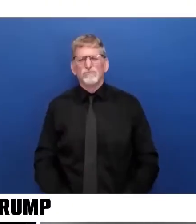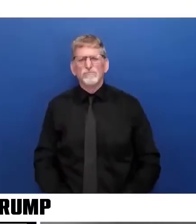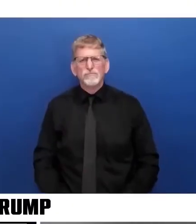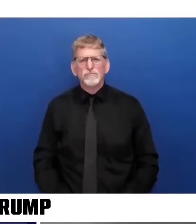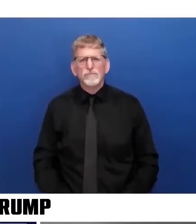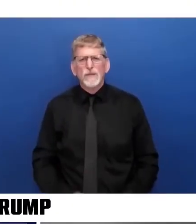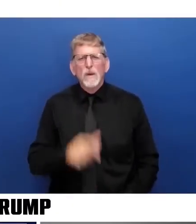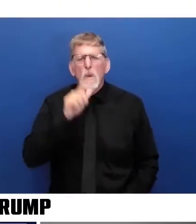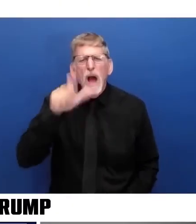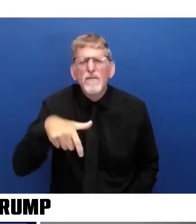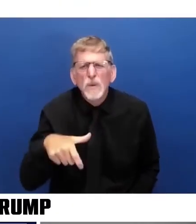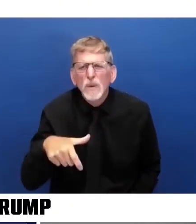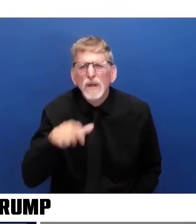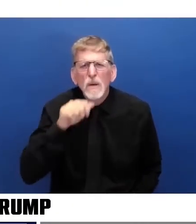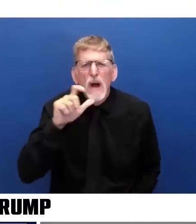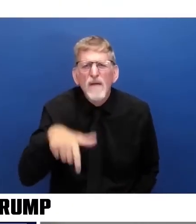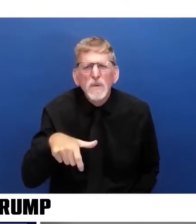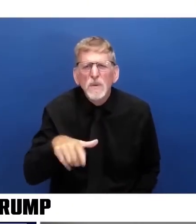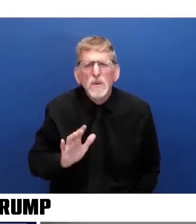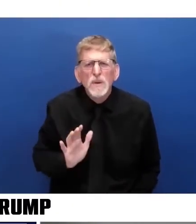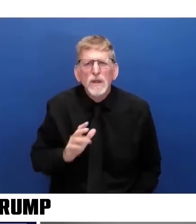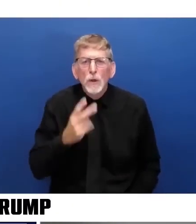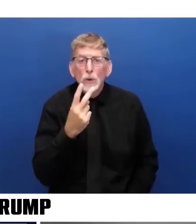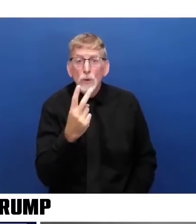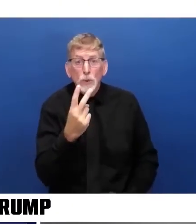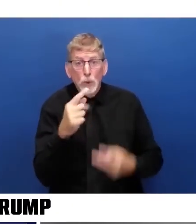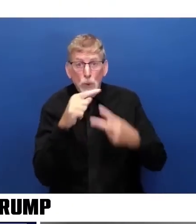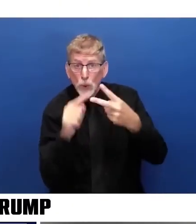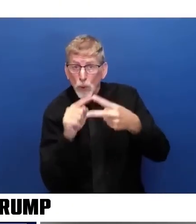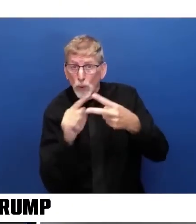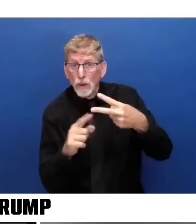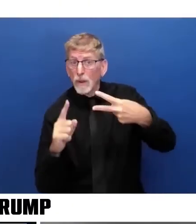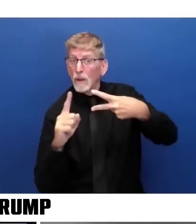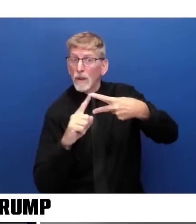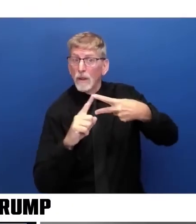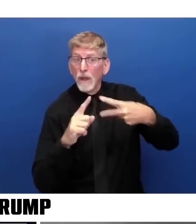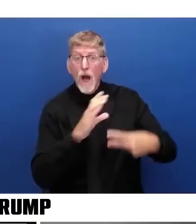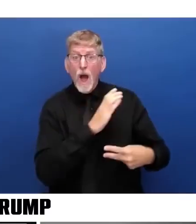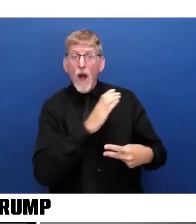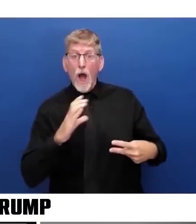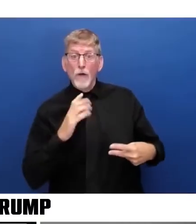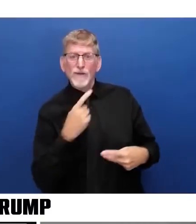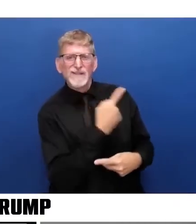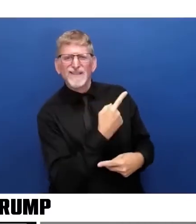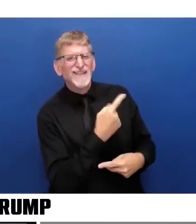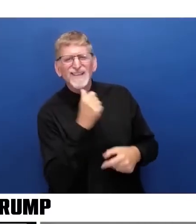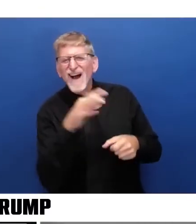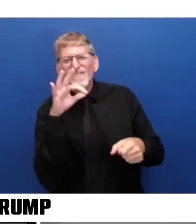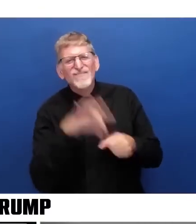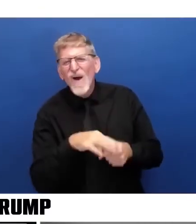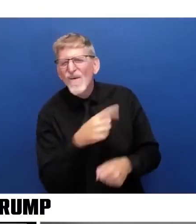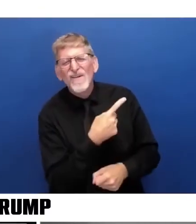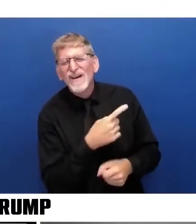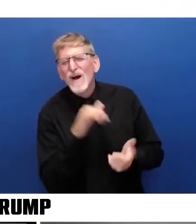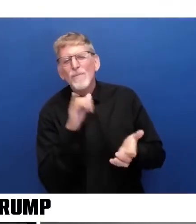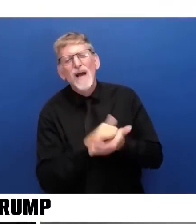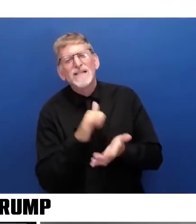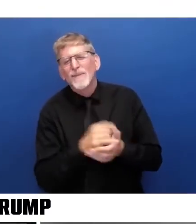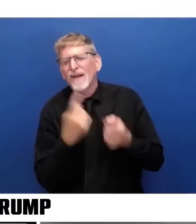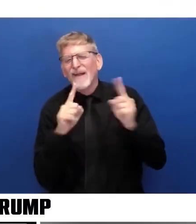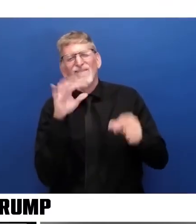again, two things. Number one, she said she'll go back to Congress. She'll never get the vote. It's impossible for her to get the vote, especially now with